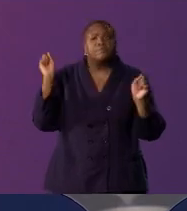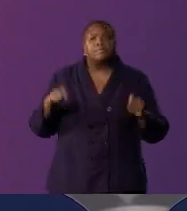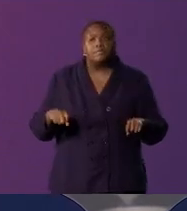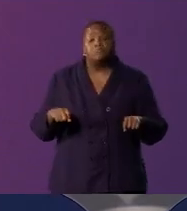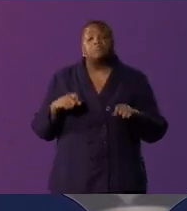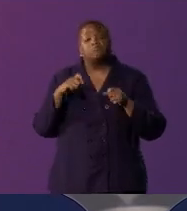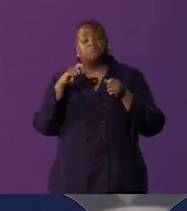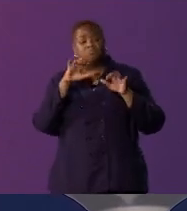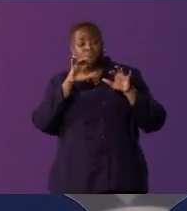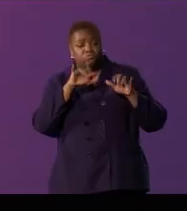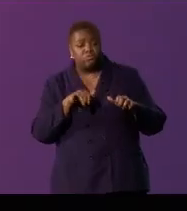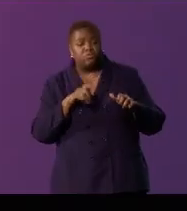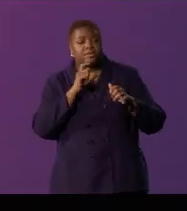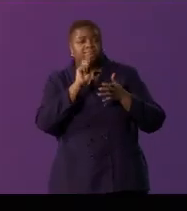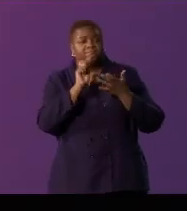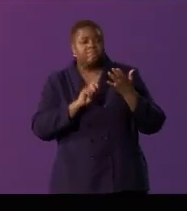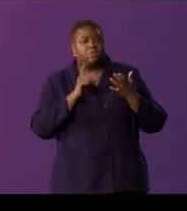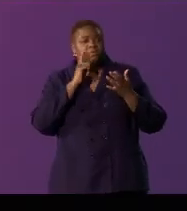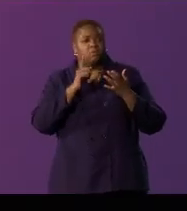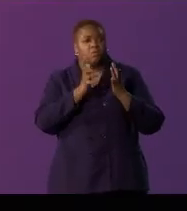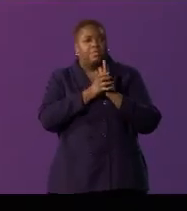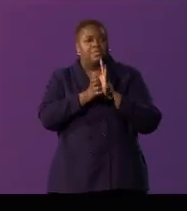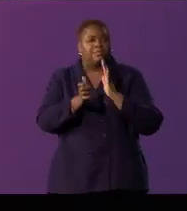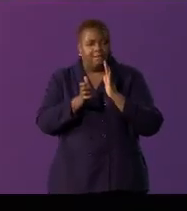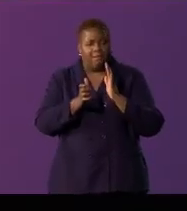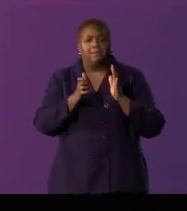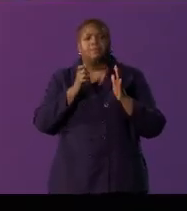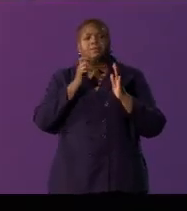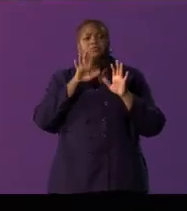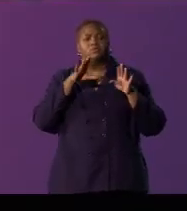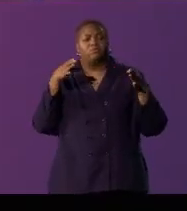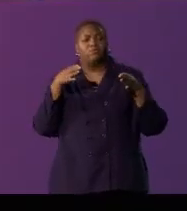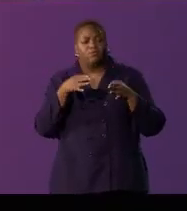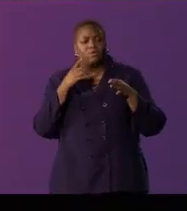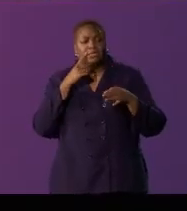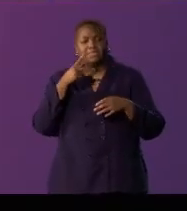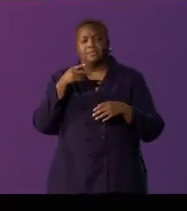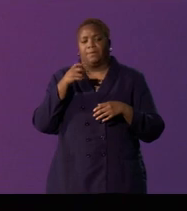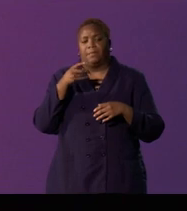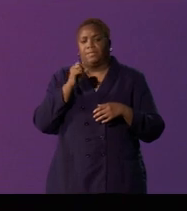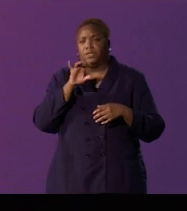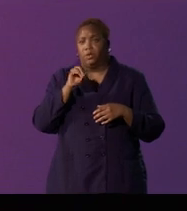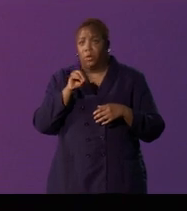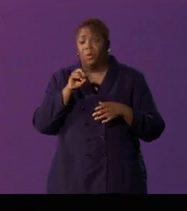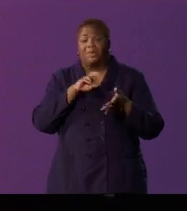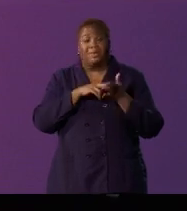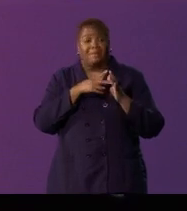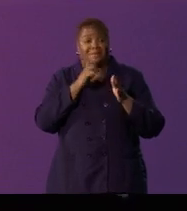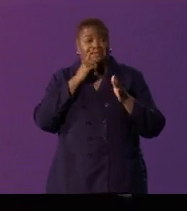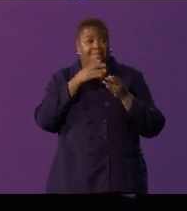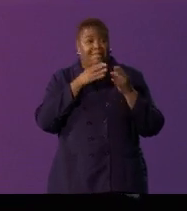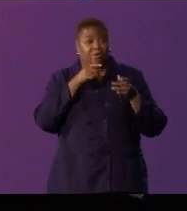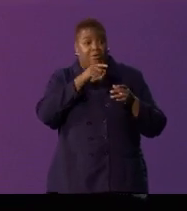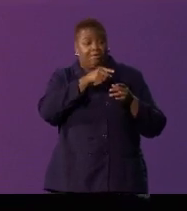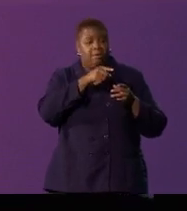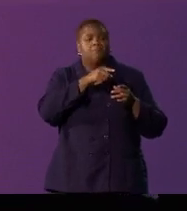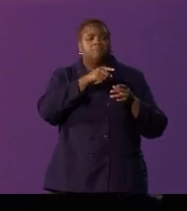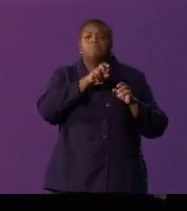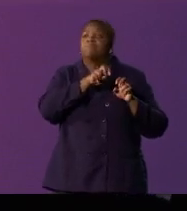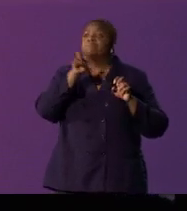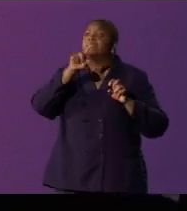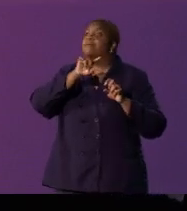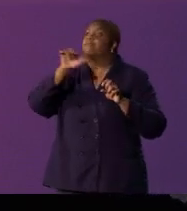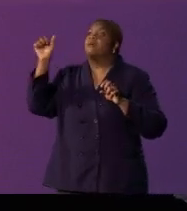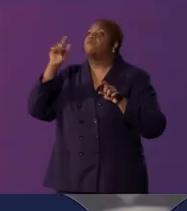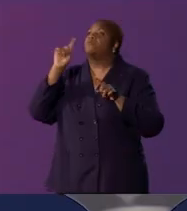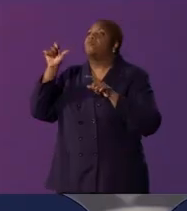your focus on talent development at PepsiCo, which enabled a lot of leaders at PepsiCo to go on and become CEOs at other organizations. So